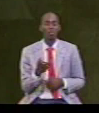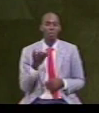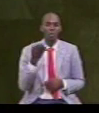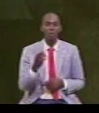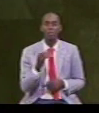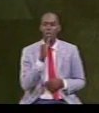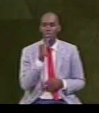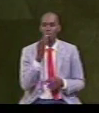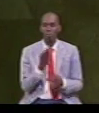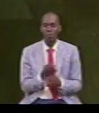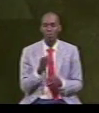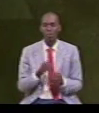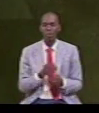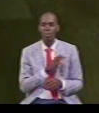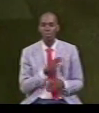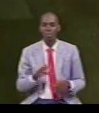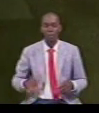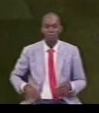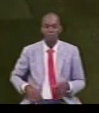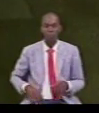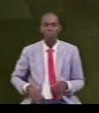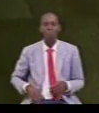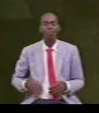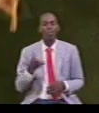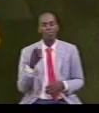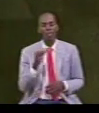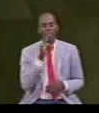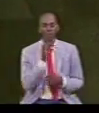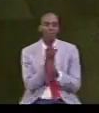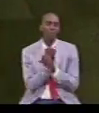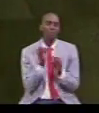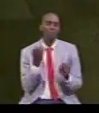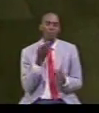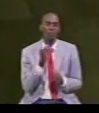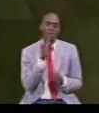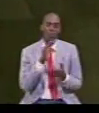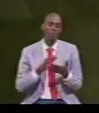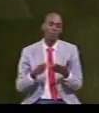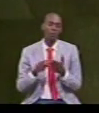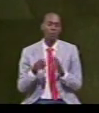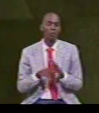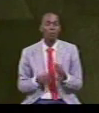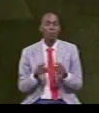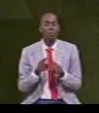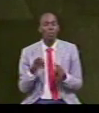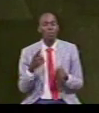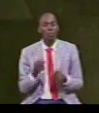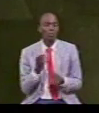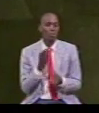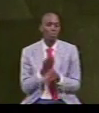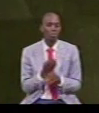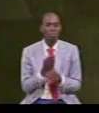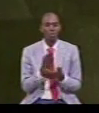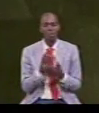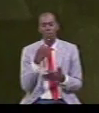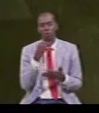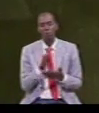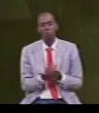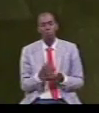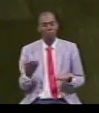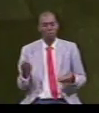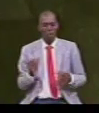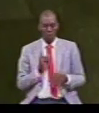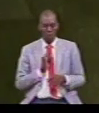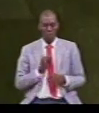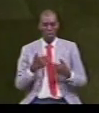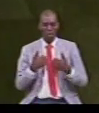faith in Christ, there's salvation, there's forgiveness. But the faith, somebody said, but I had